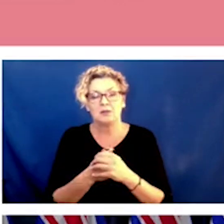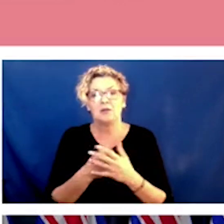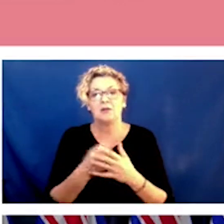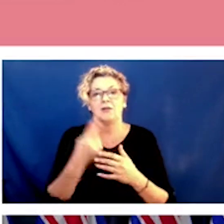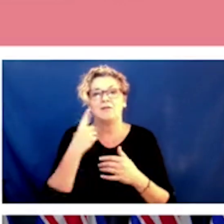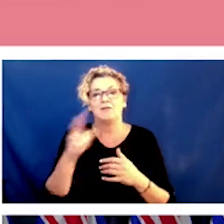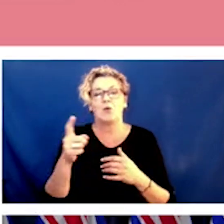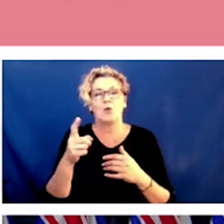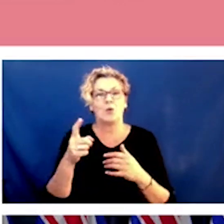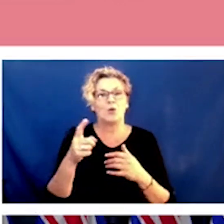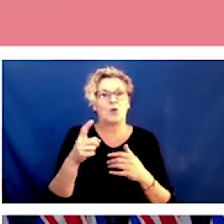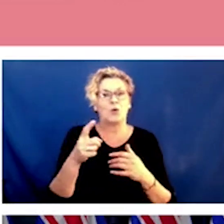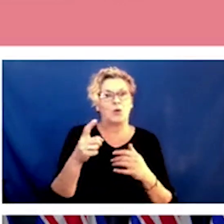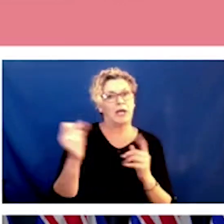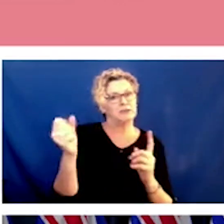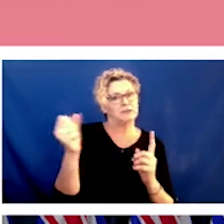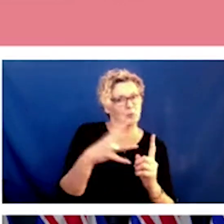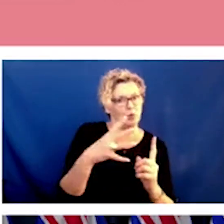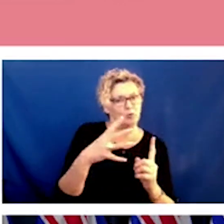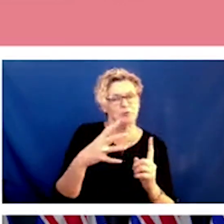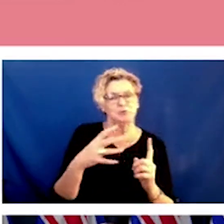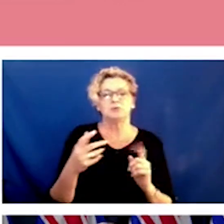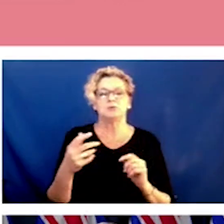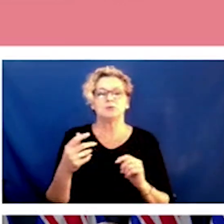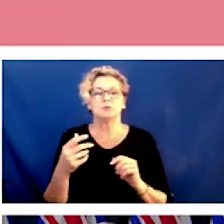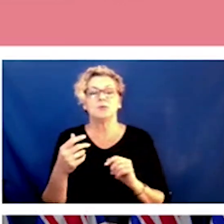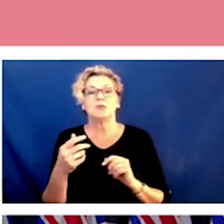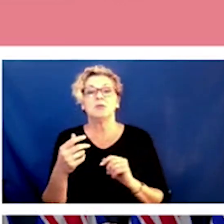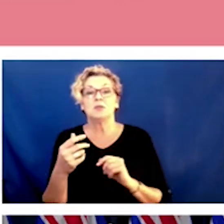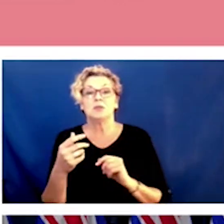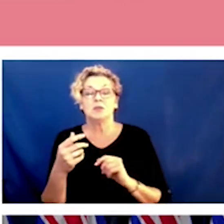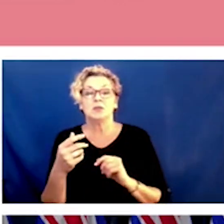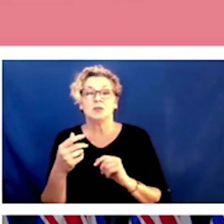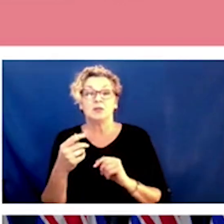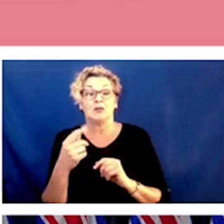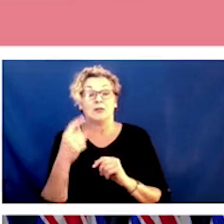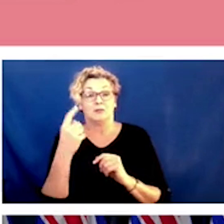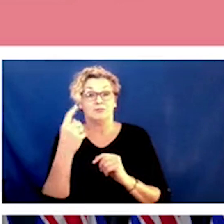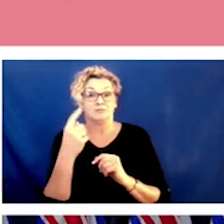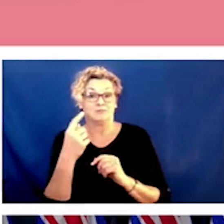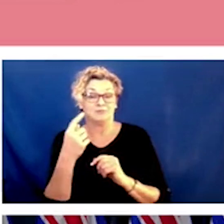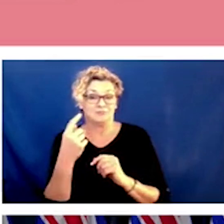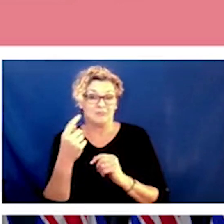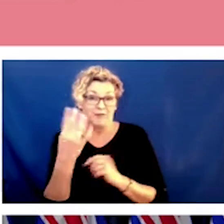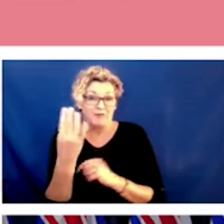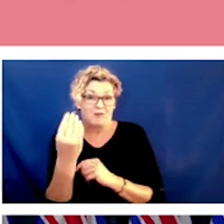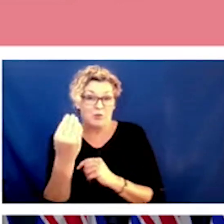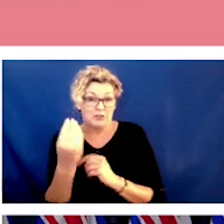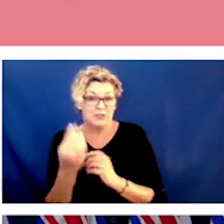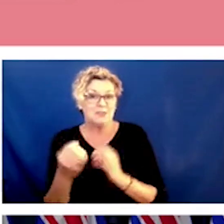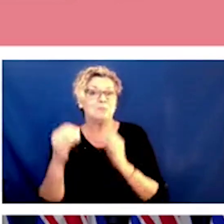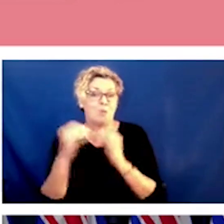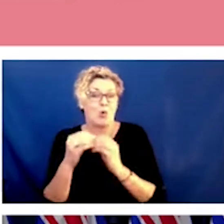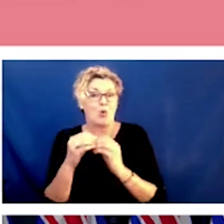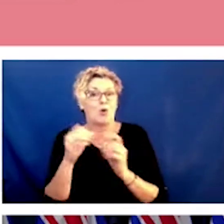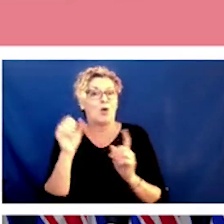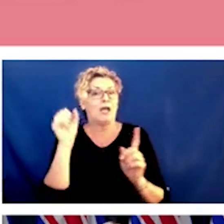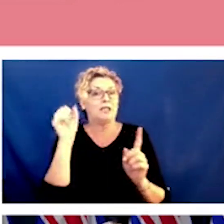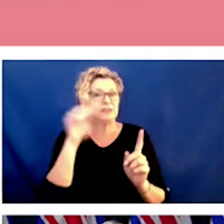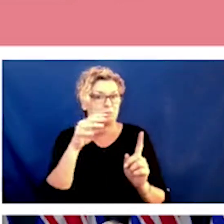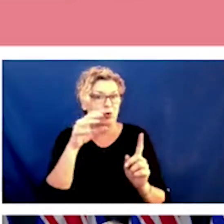authority websites. As you can see, they're half and half between elementary schools and secondary schools,